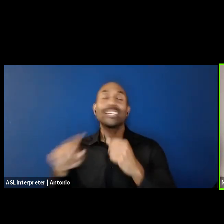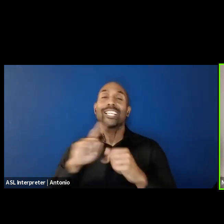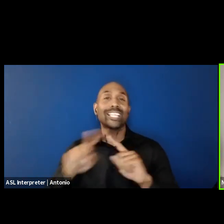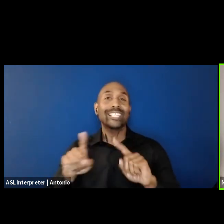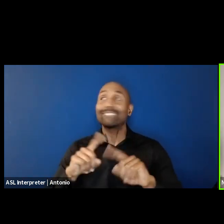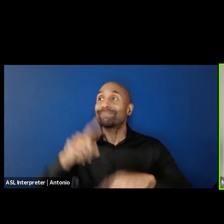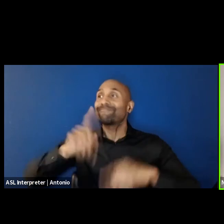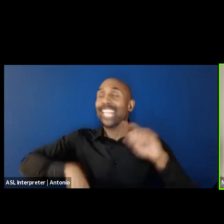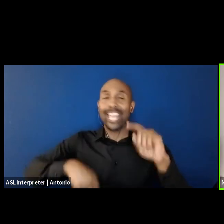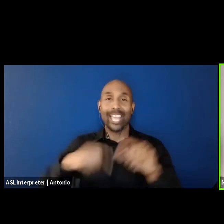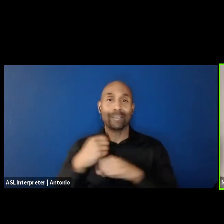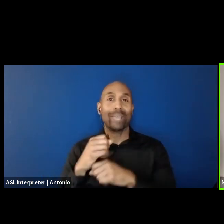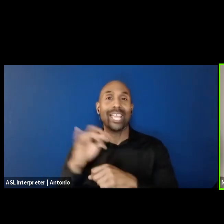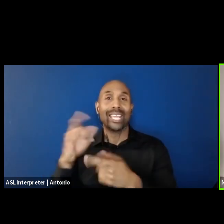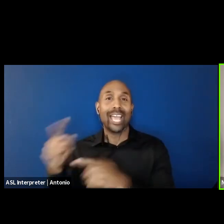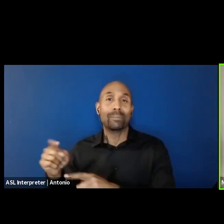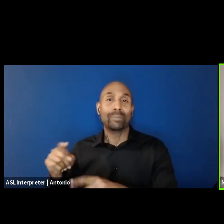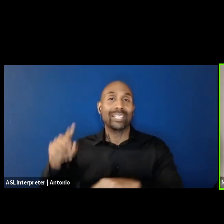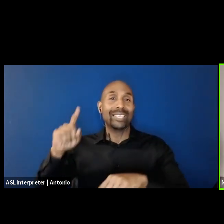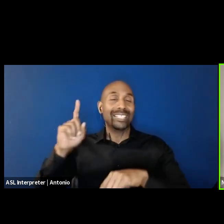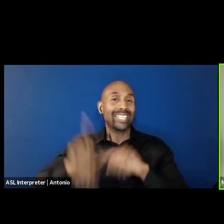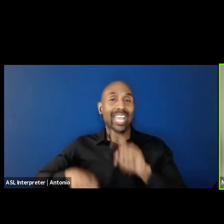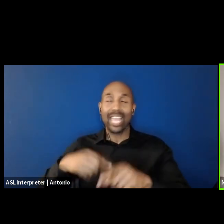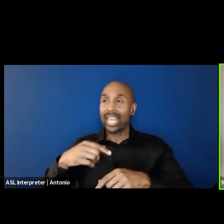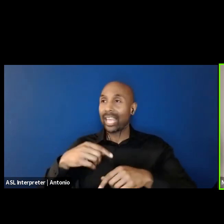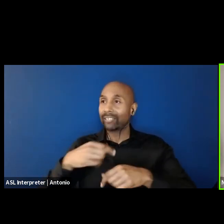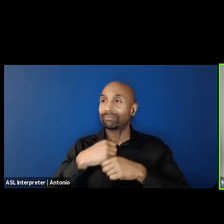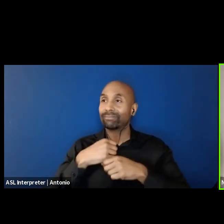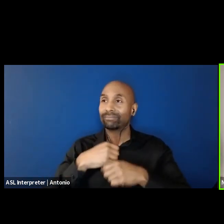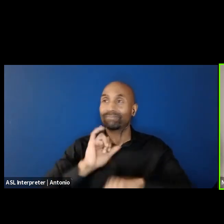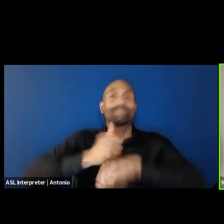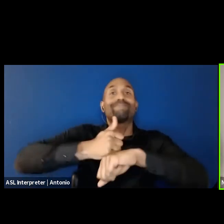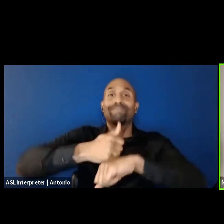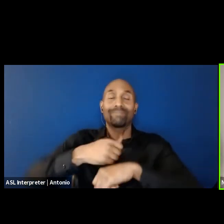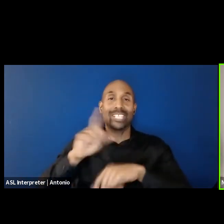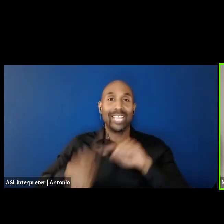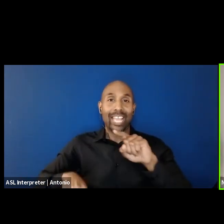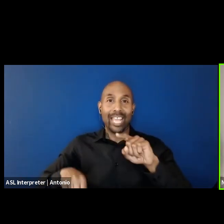rendition. Seriality chases it.